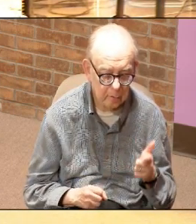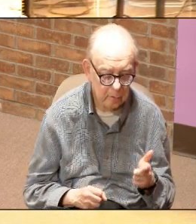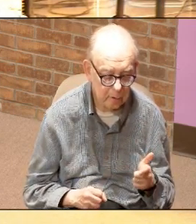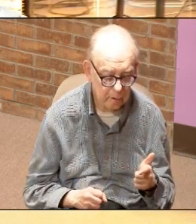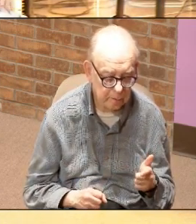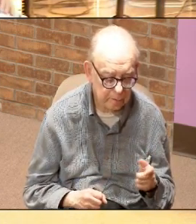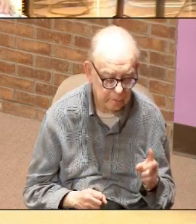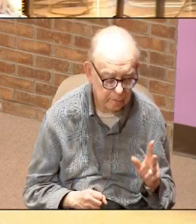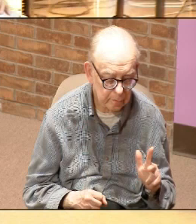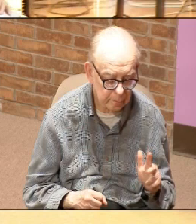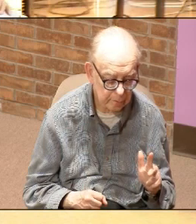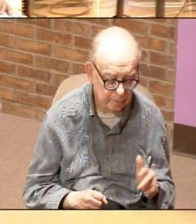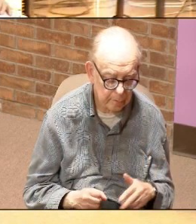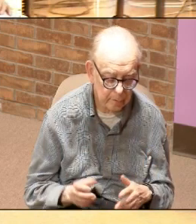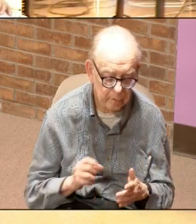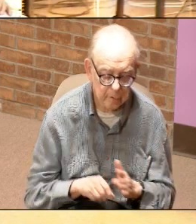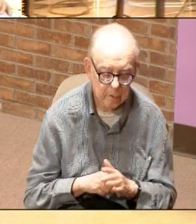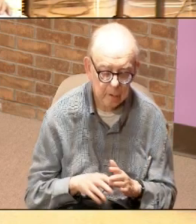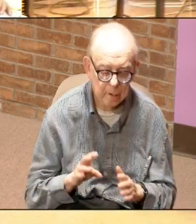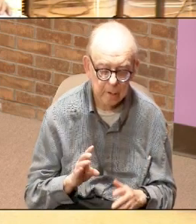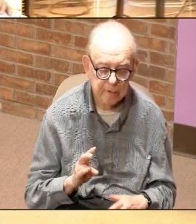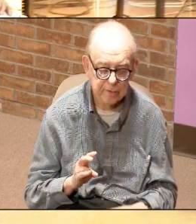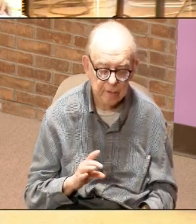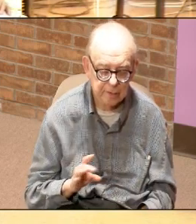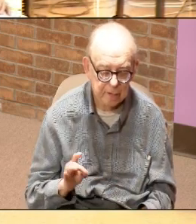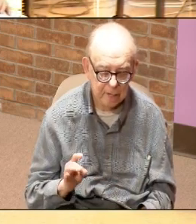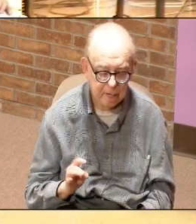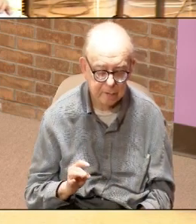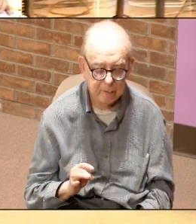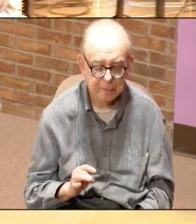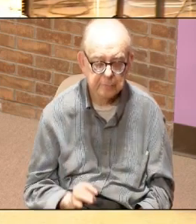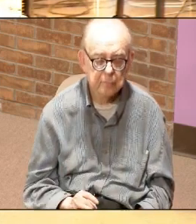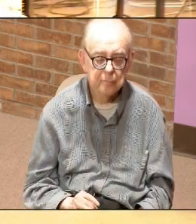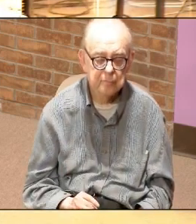121, further down, in verses number 7 and 8,